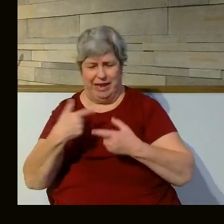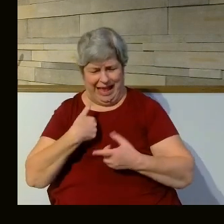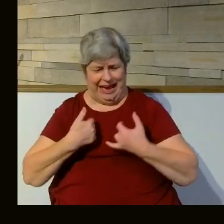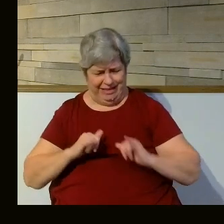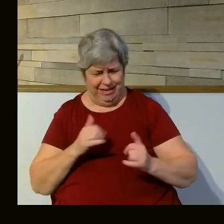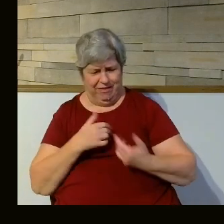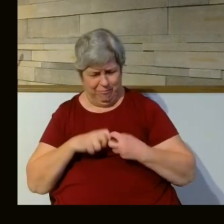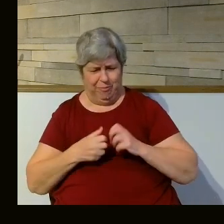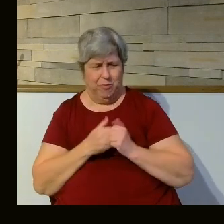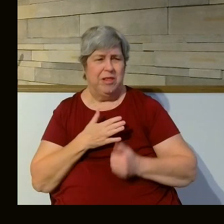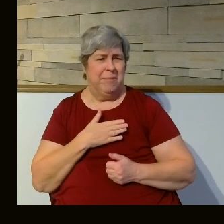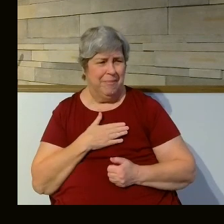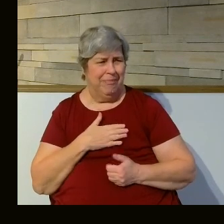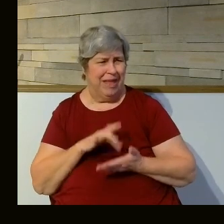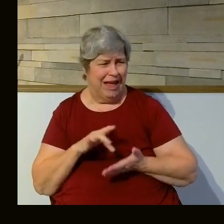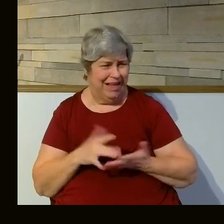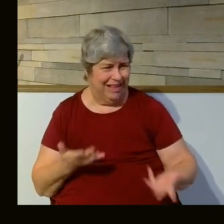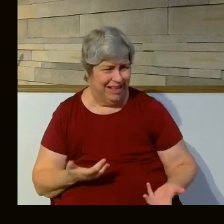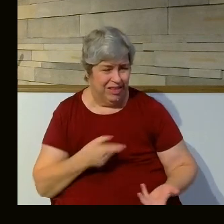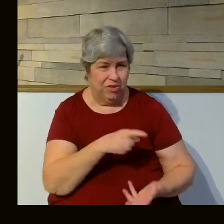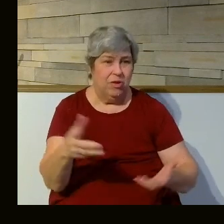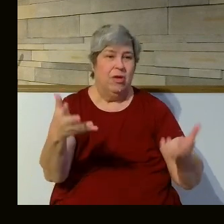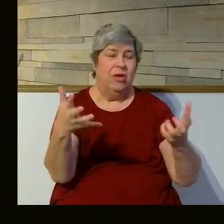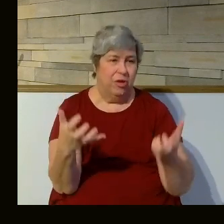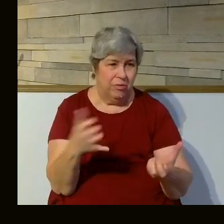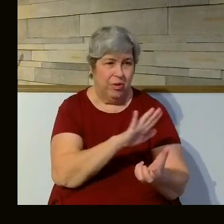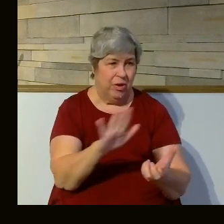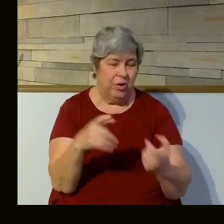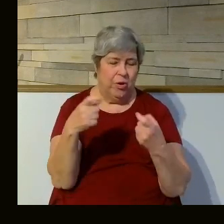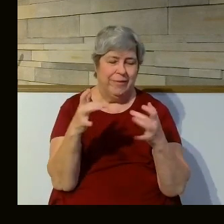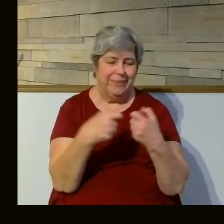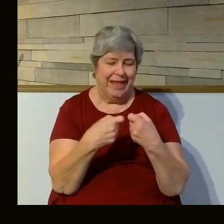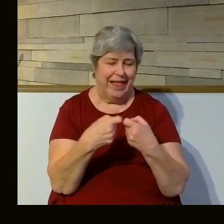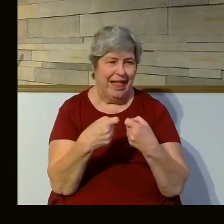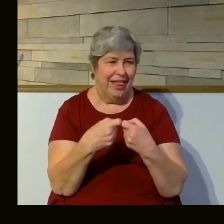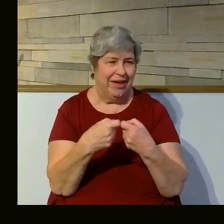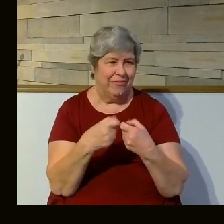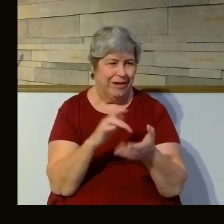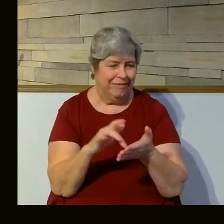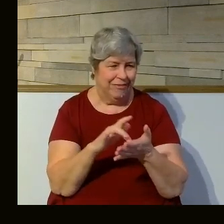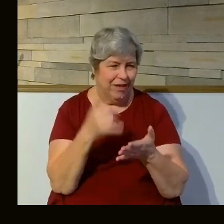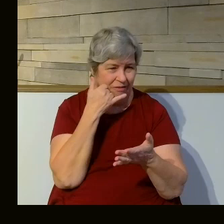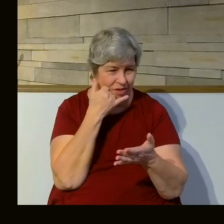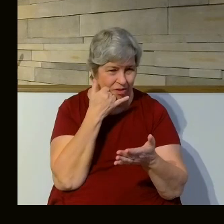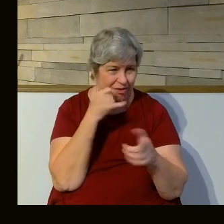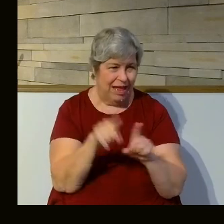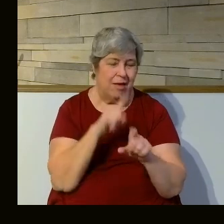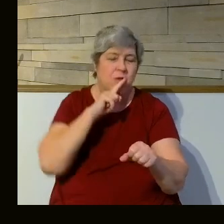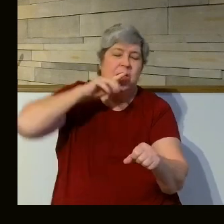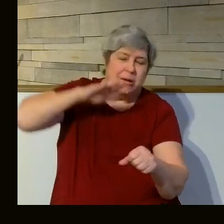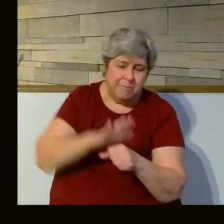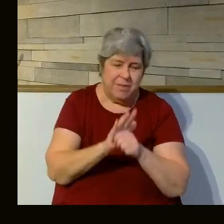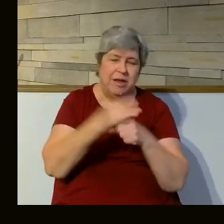some of my stuff. Folks, do you want your electronic devices to be as committed